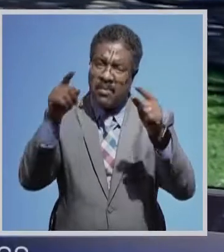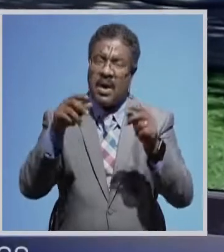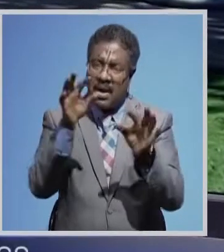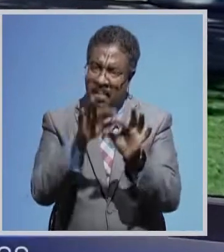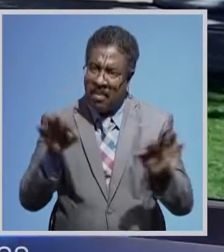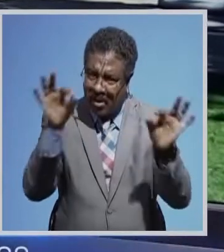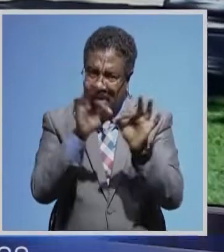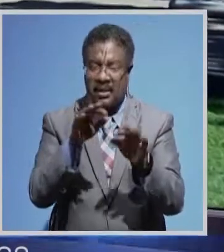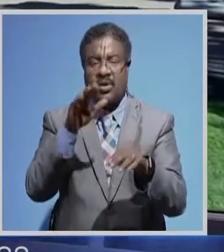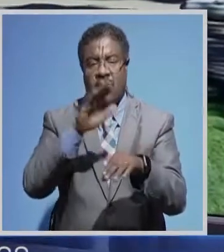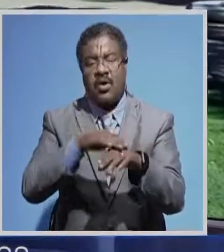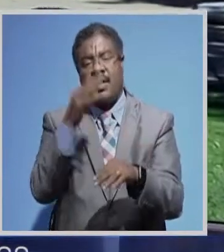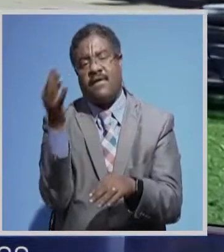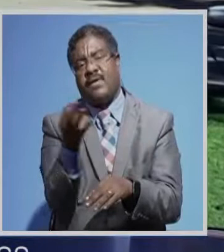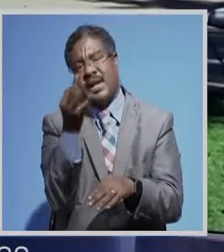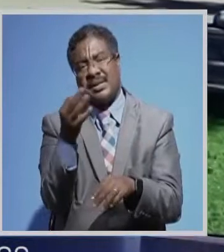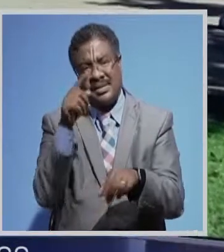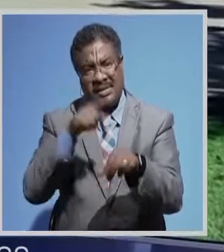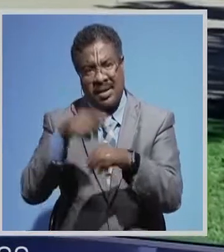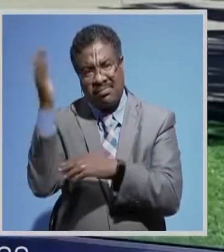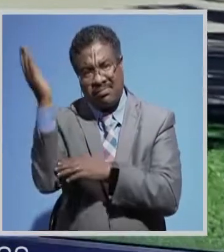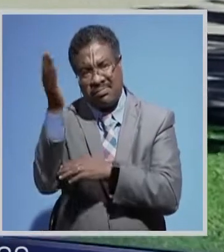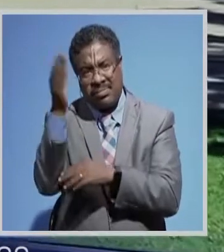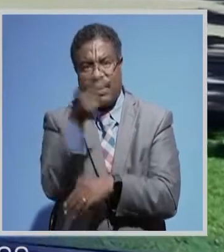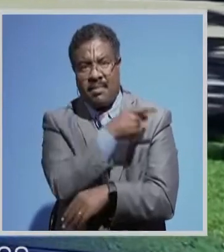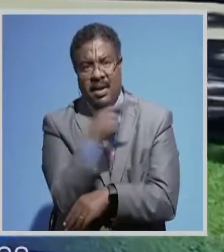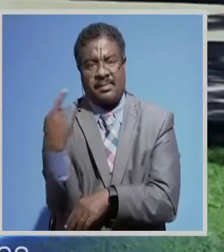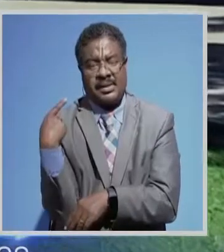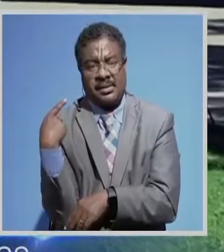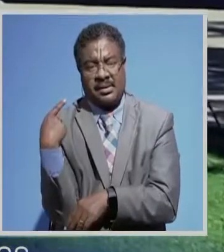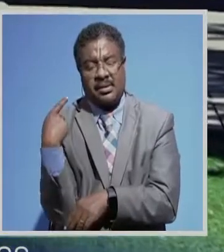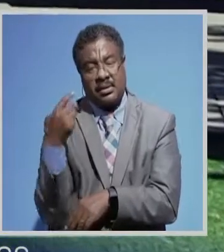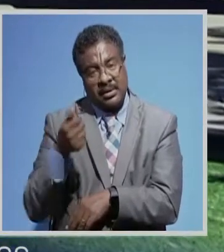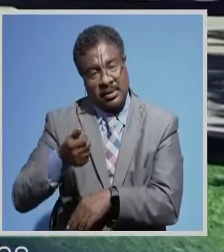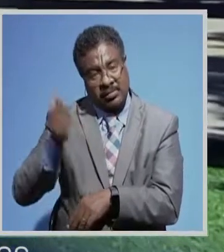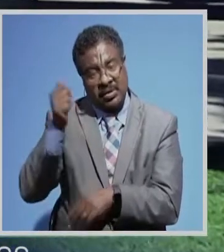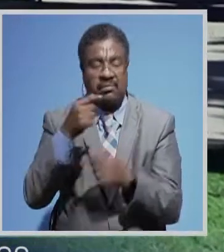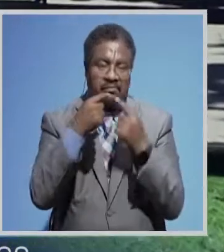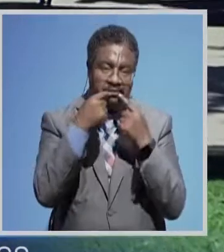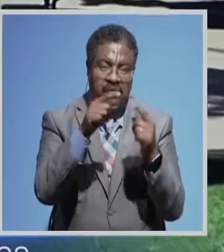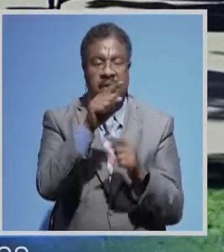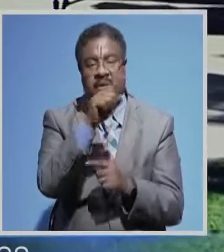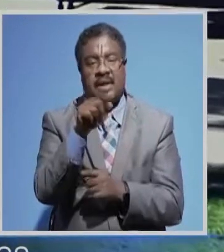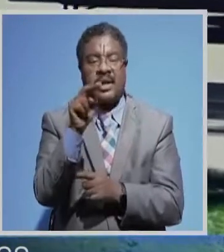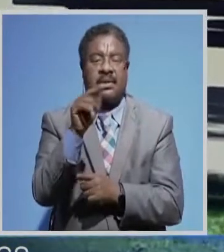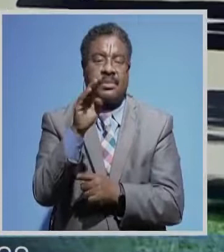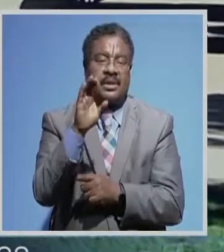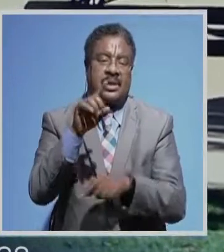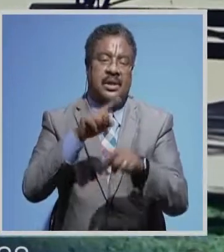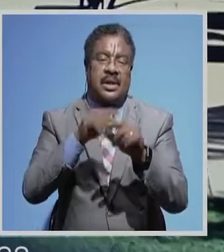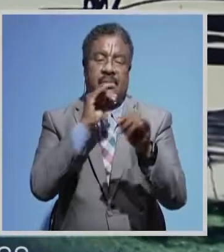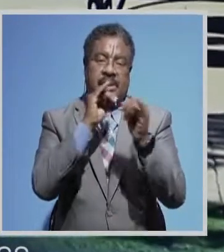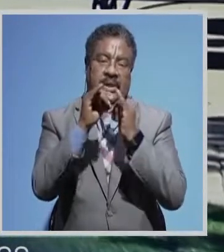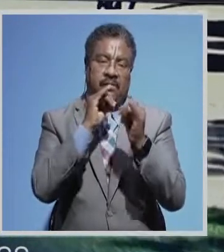will spur the tourism business during his address to Parliament on Friday. Mr. Sikumba has told ZMBC News in an interview that the tourism sector has been